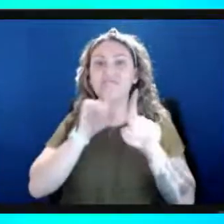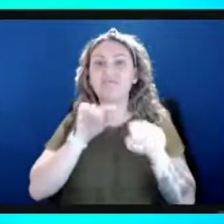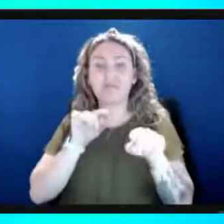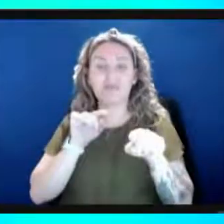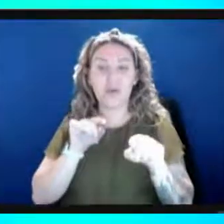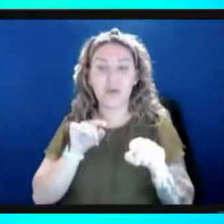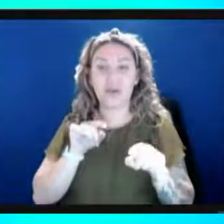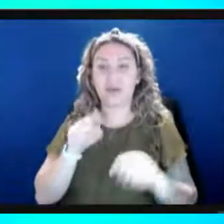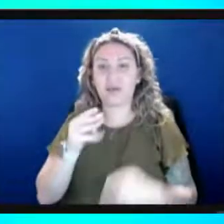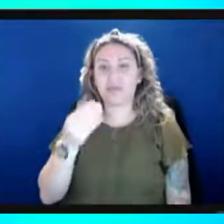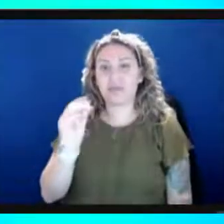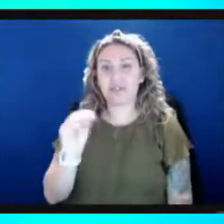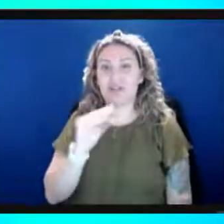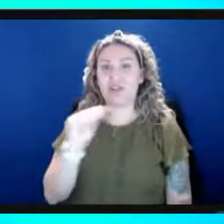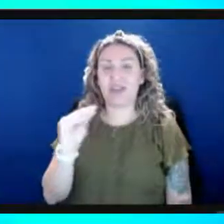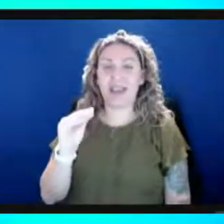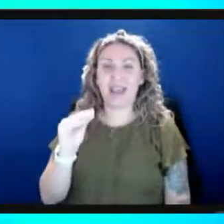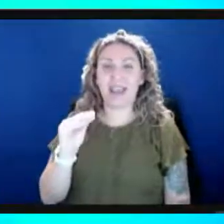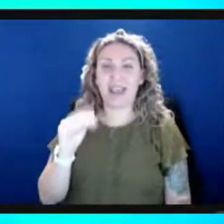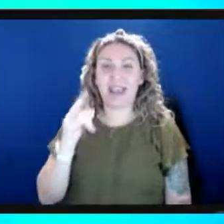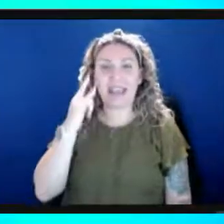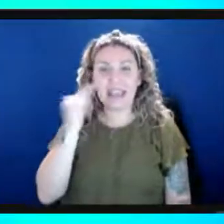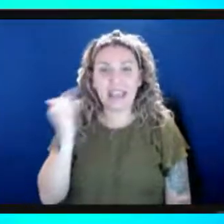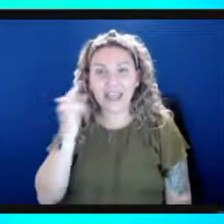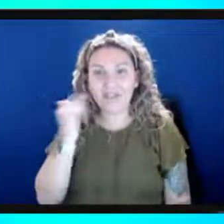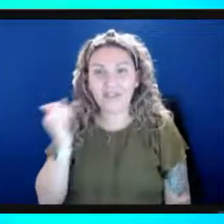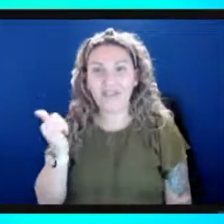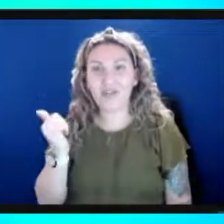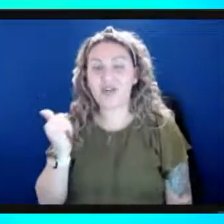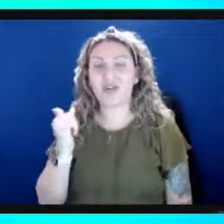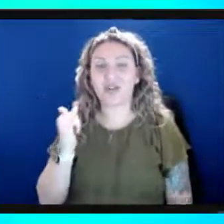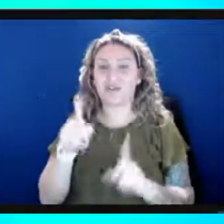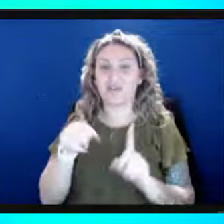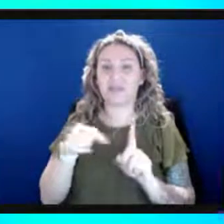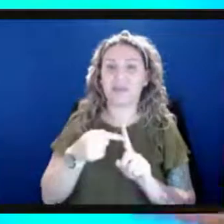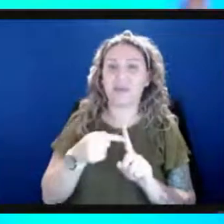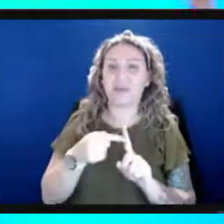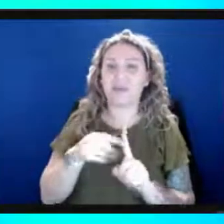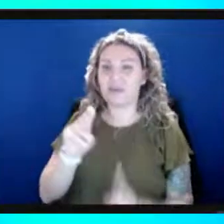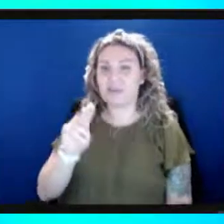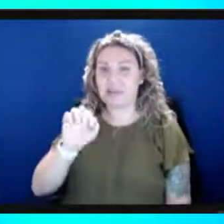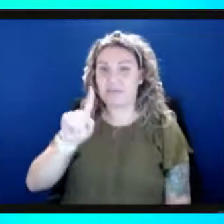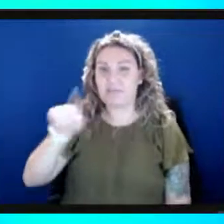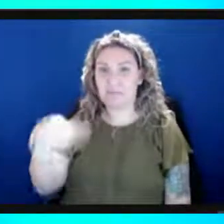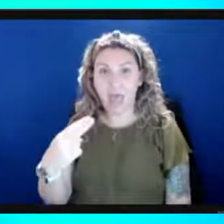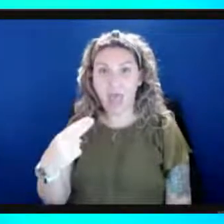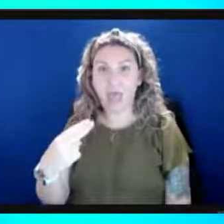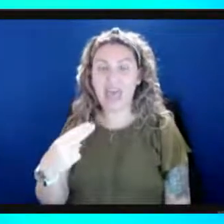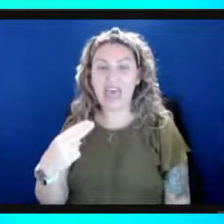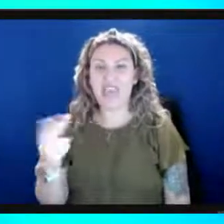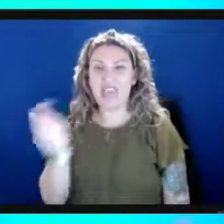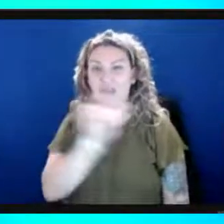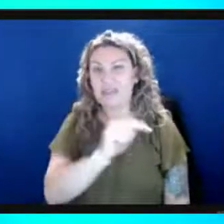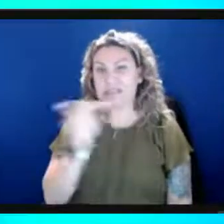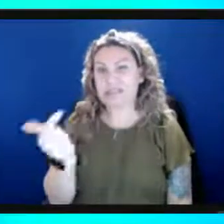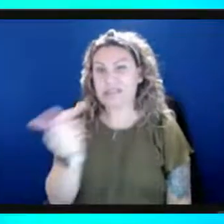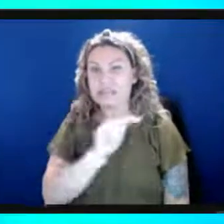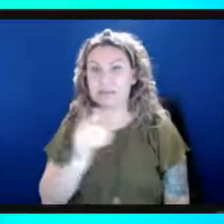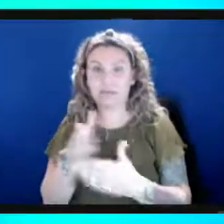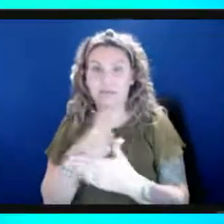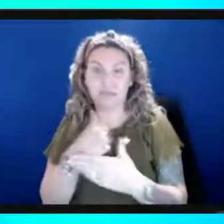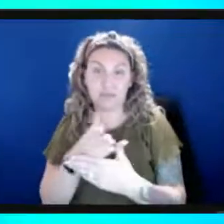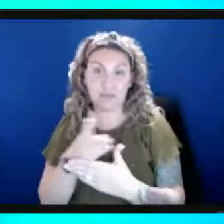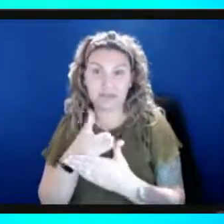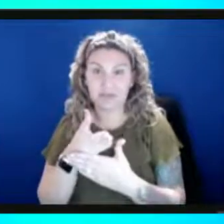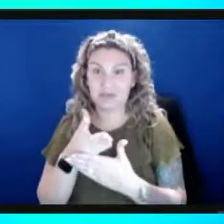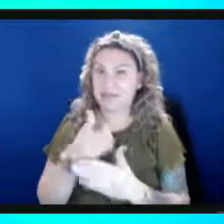and California, when it was methamphetamine, used to kind of trade off. Mm-hmm. But I don't know